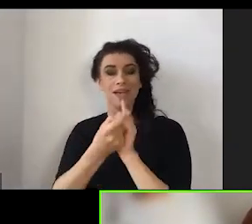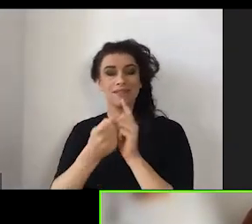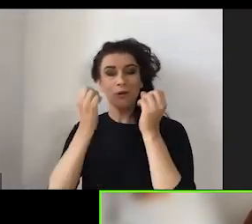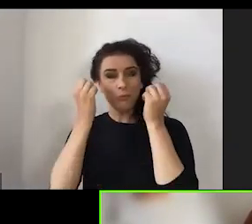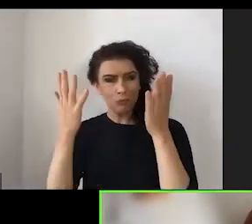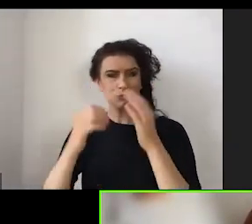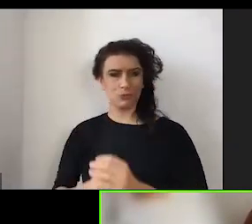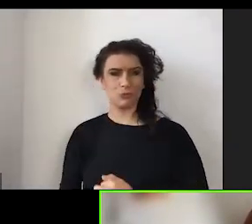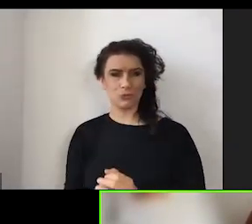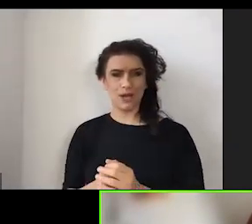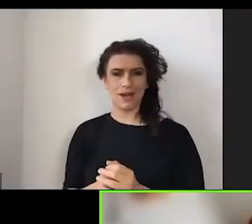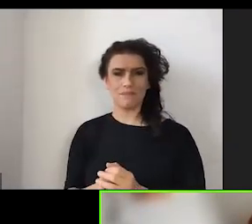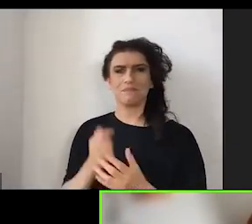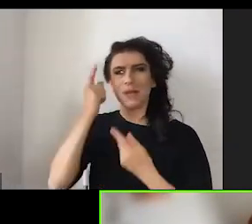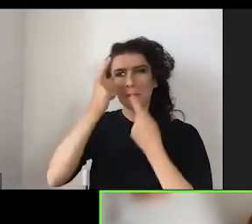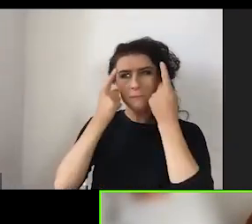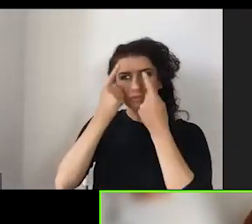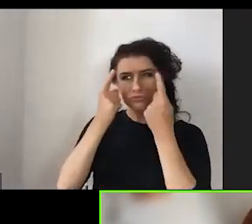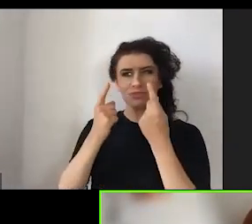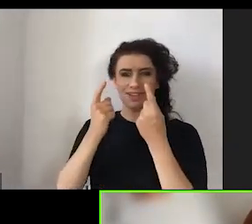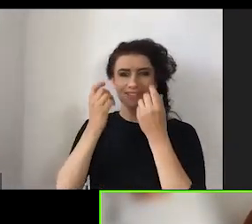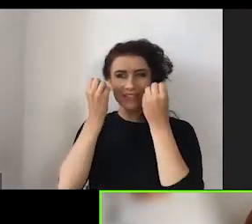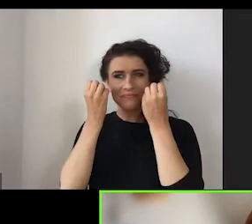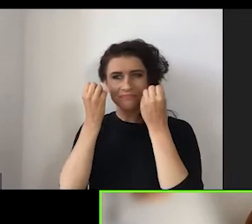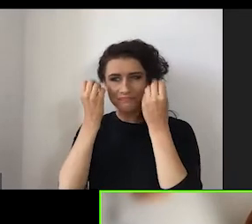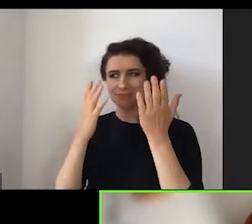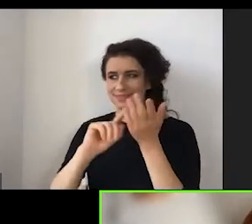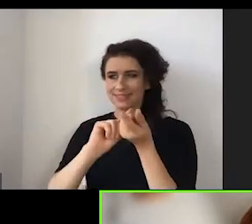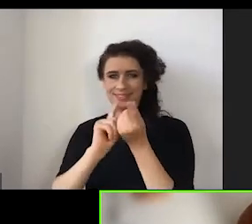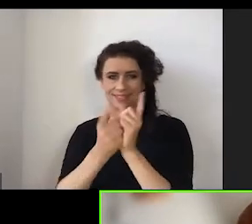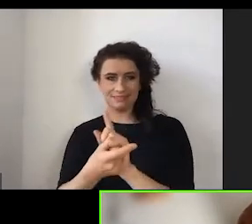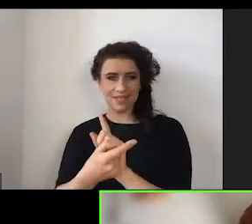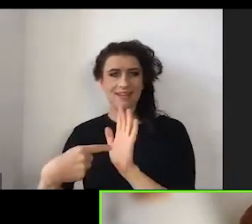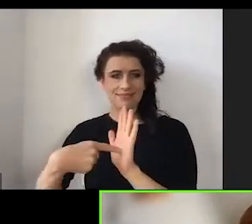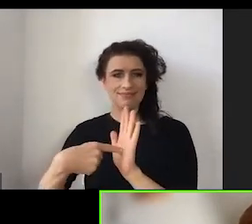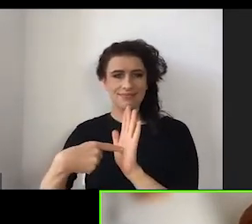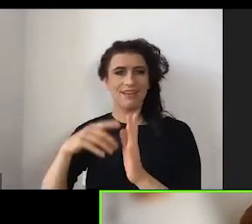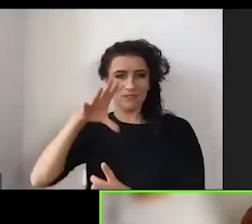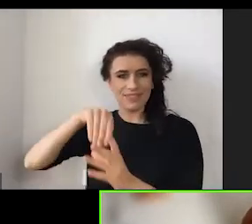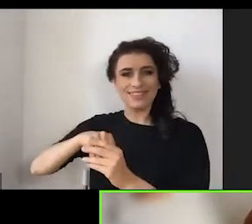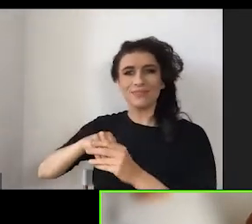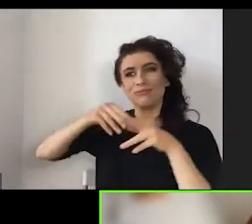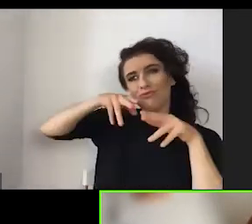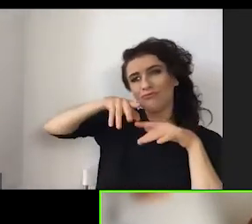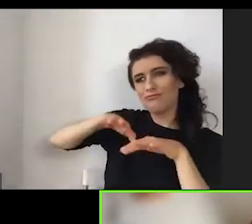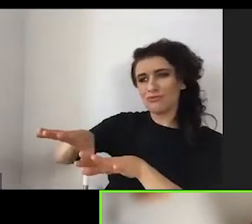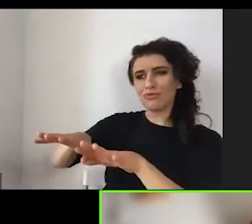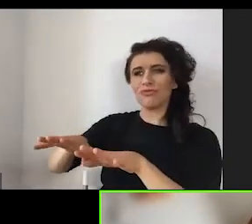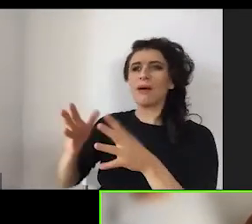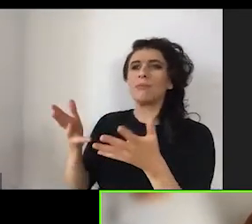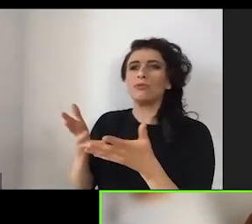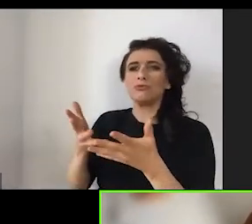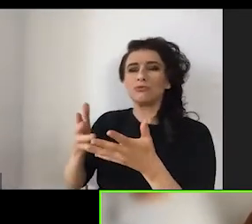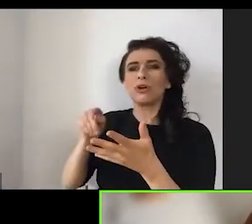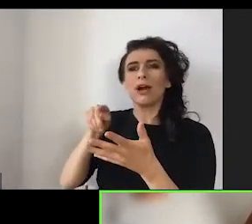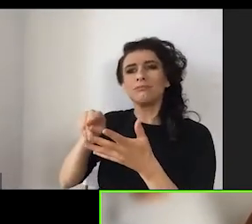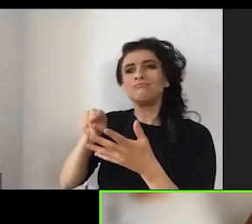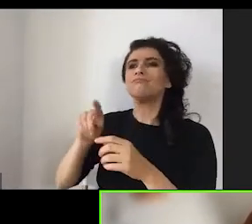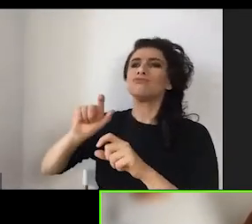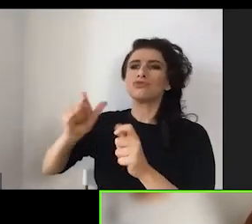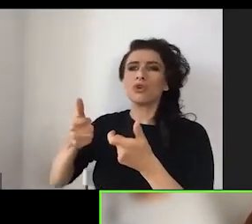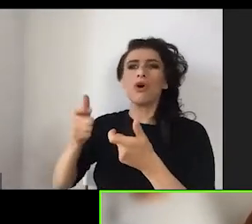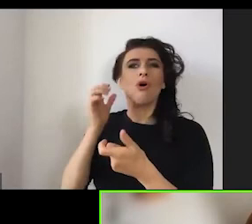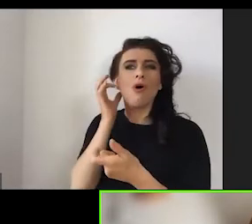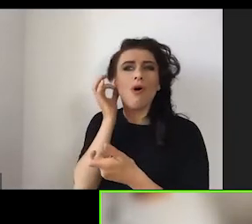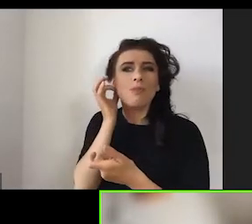of raising children and the children's issues, but it's also men, it's also the fathers. Economic change, it's